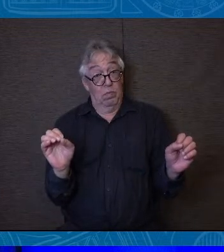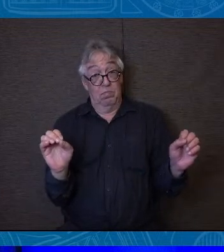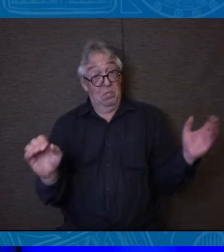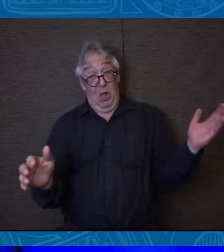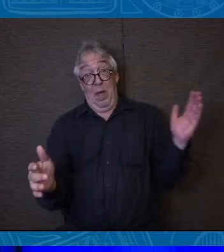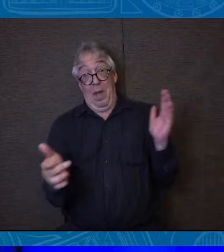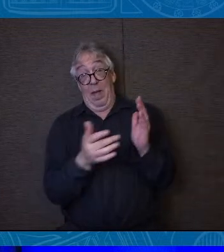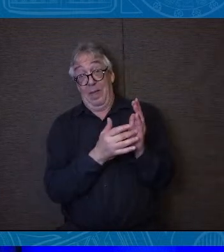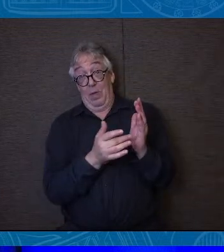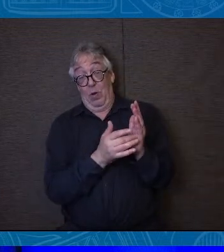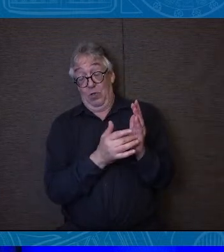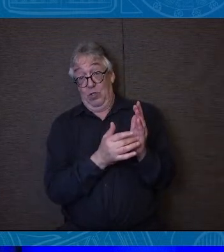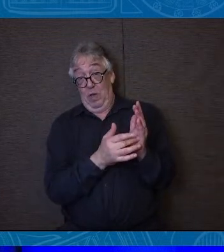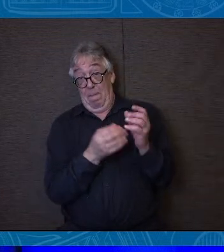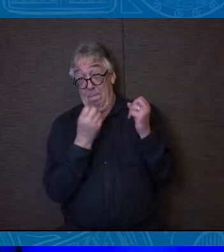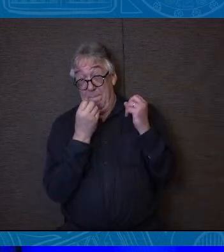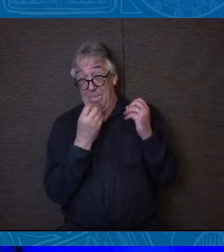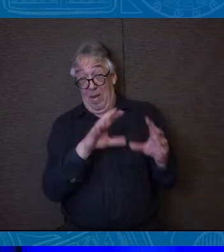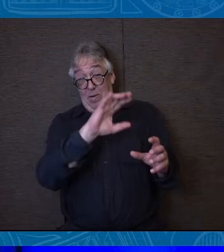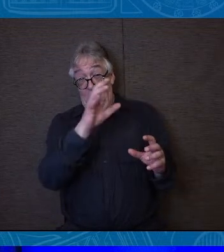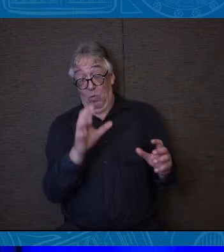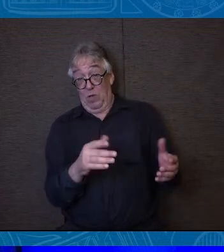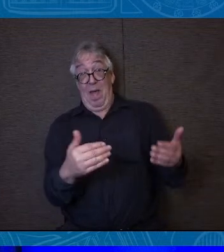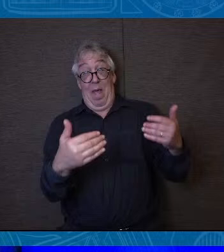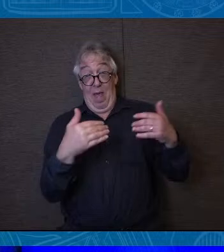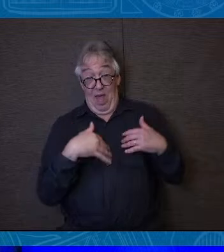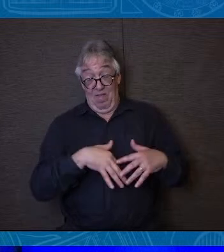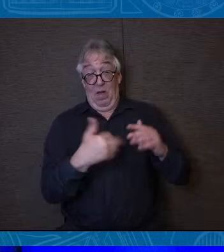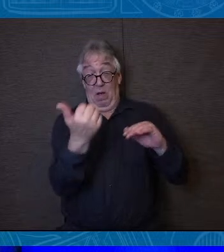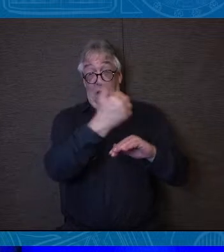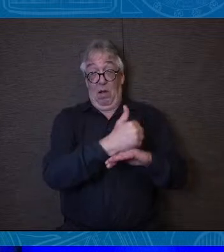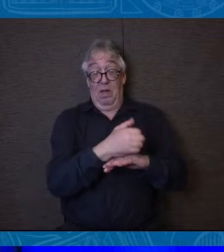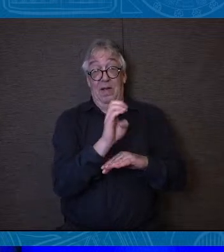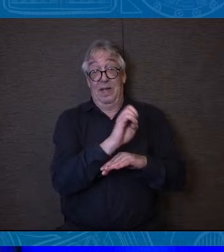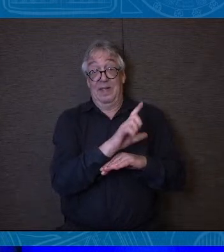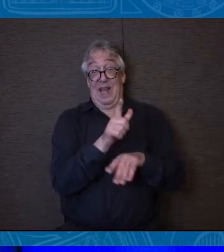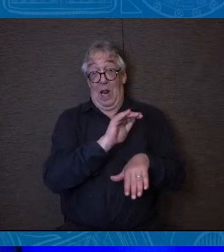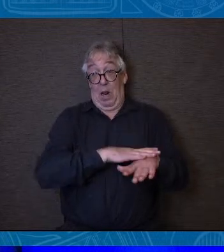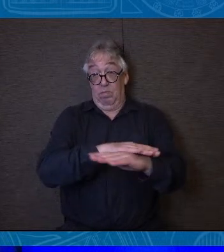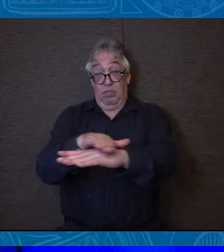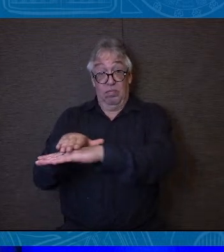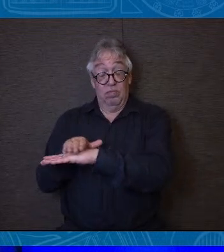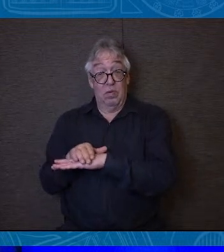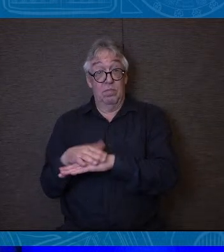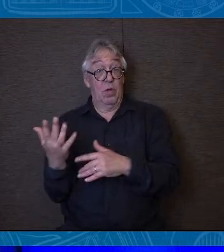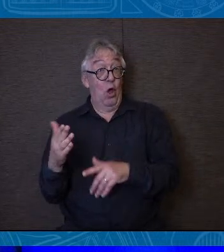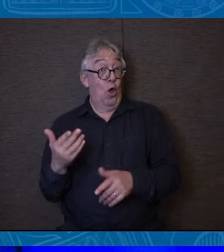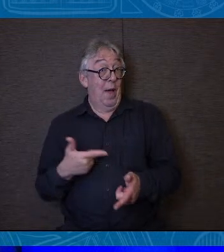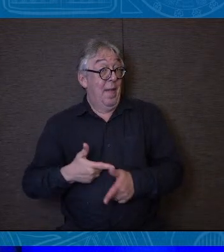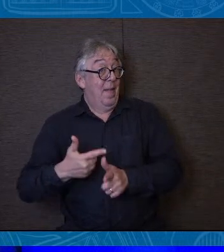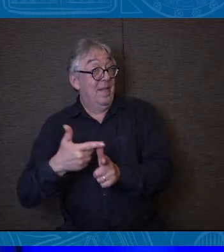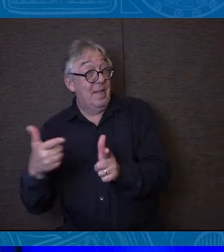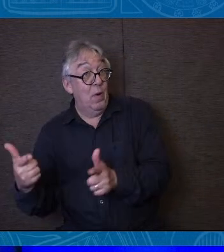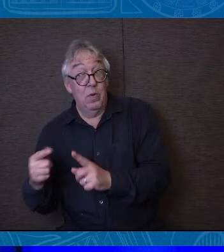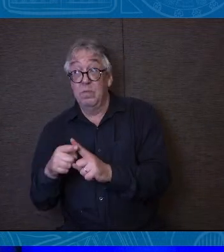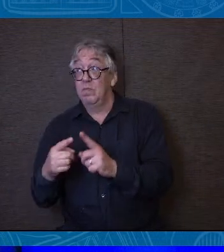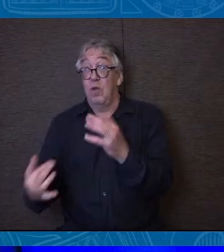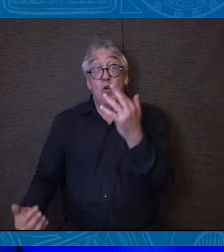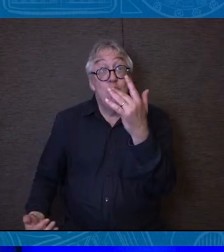used successfully in many other countries, helping to save lives from floods, acts of terrorism, and